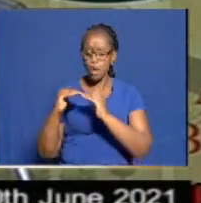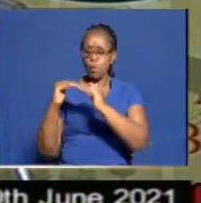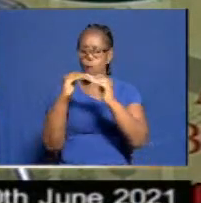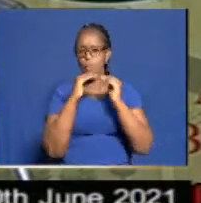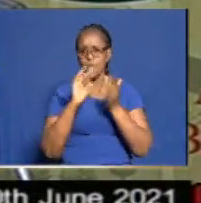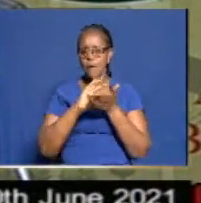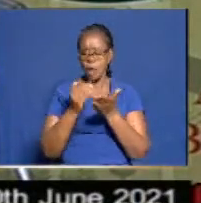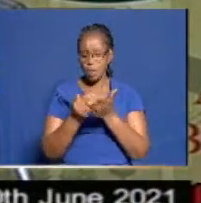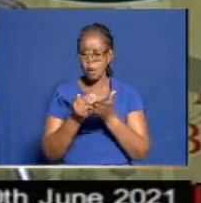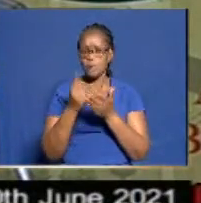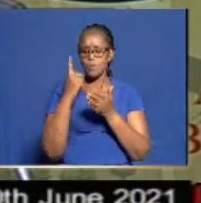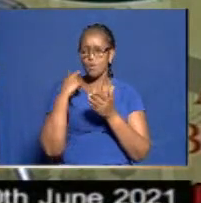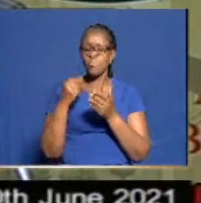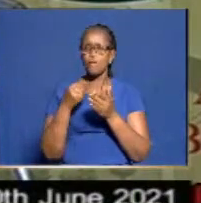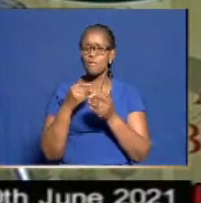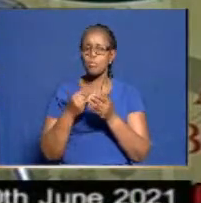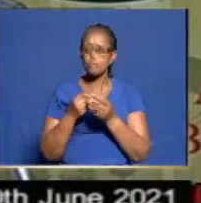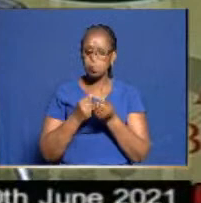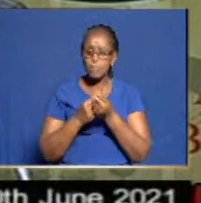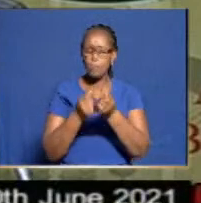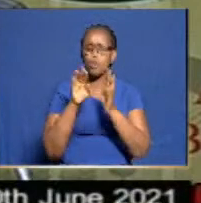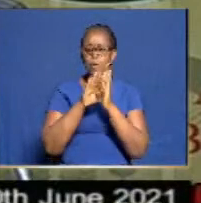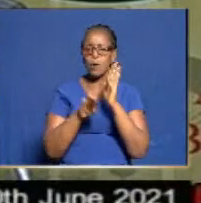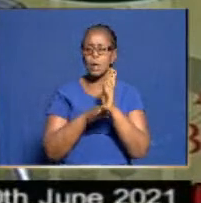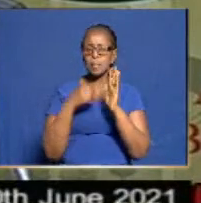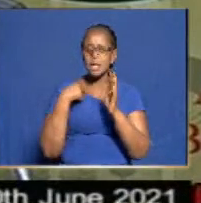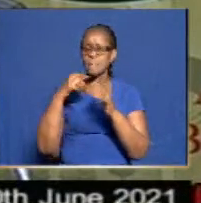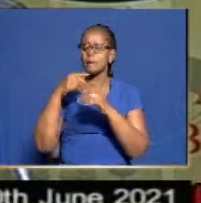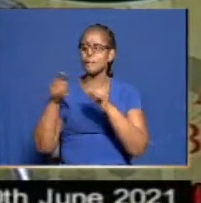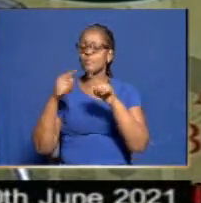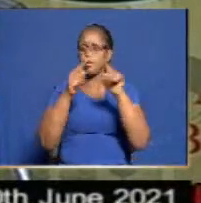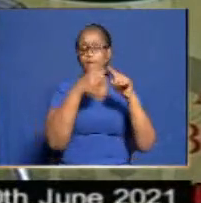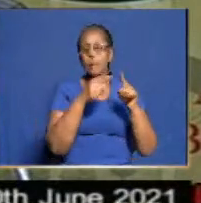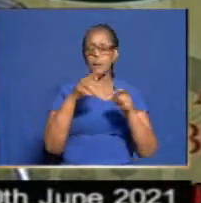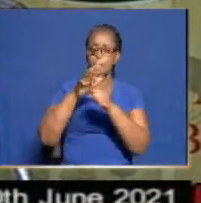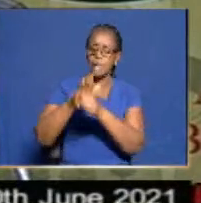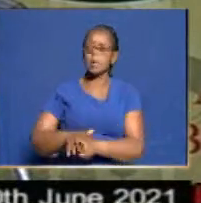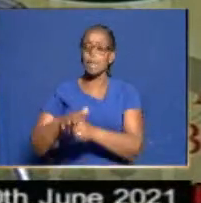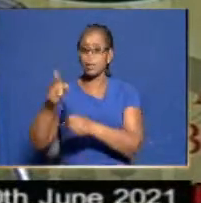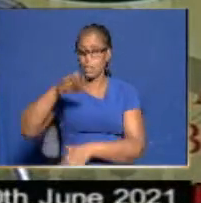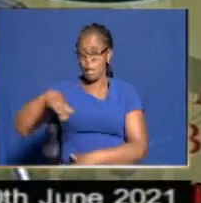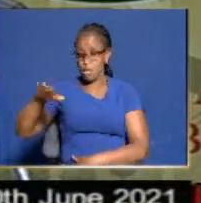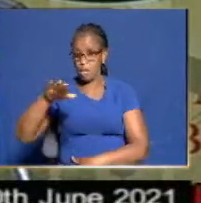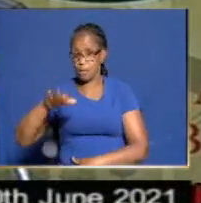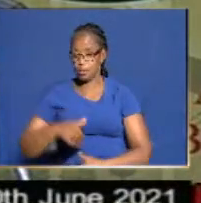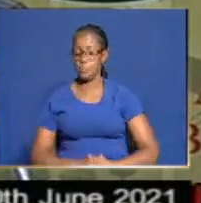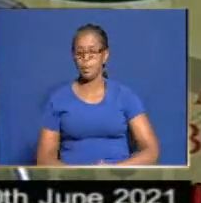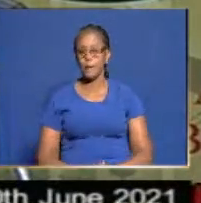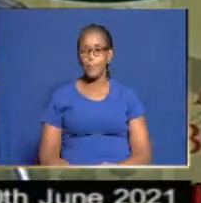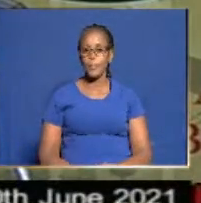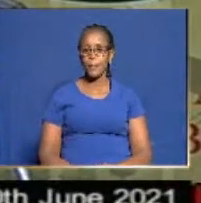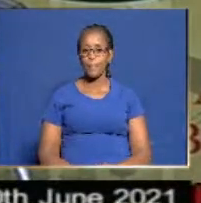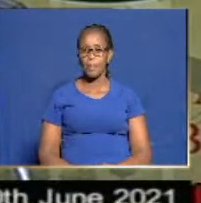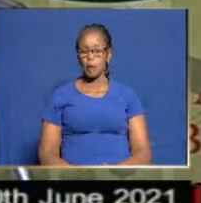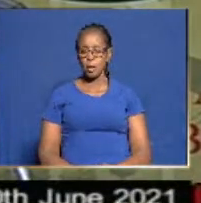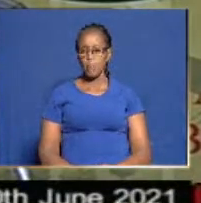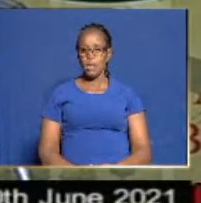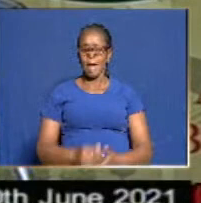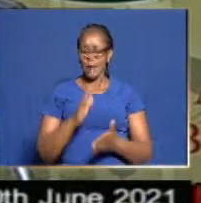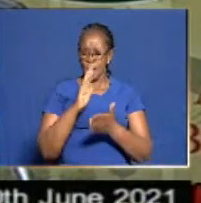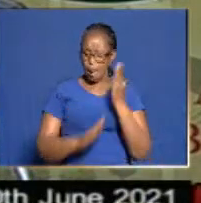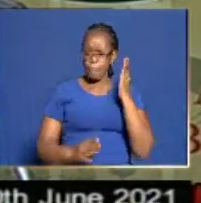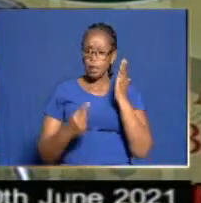to finance programs in the previously marginalized areas. Mr. Speaker, the rapid technological